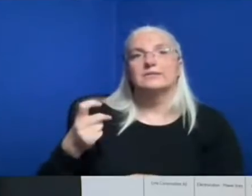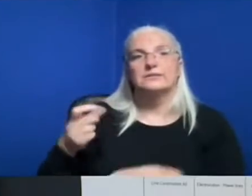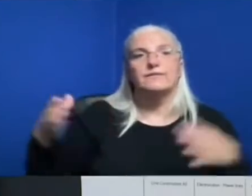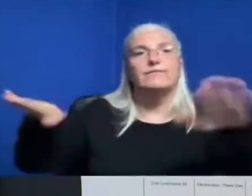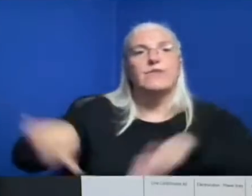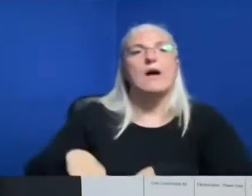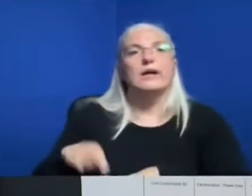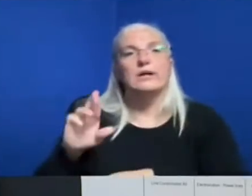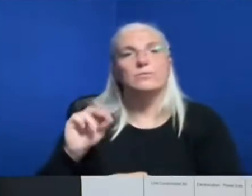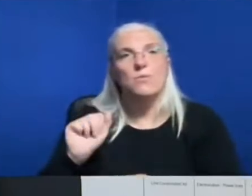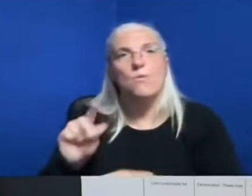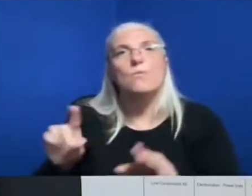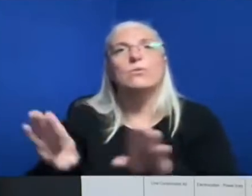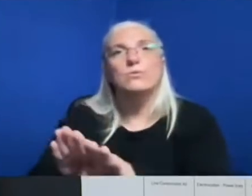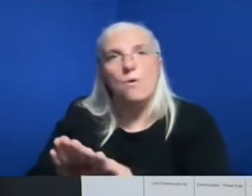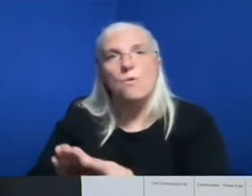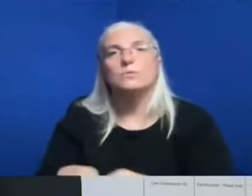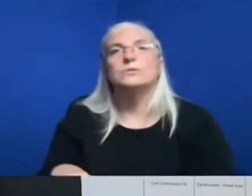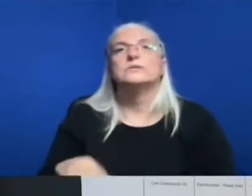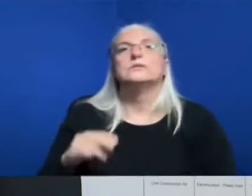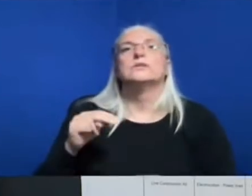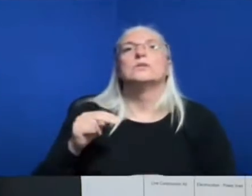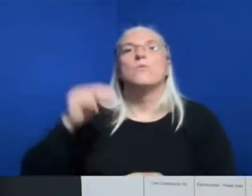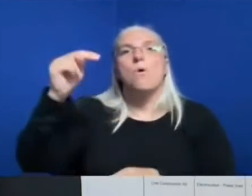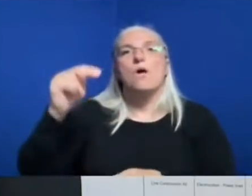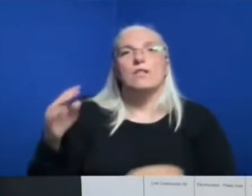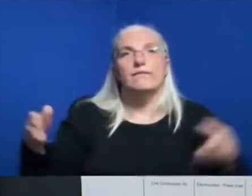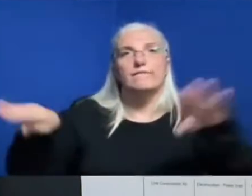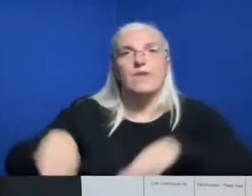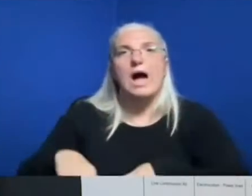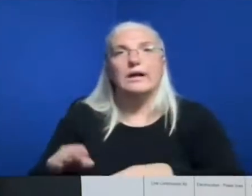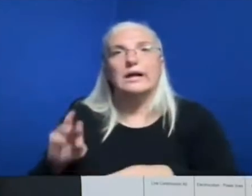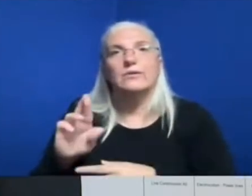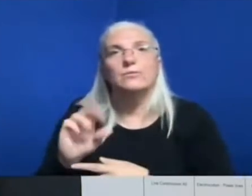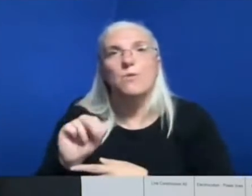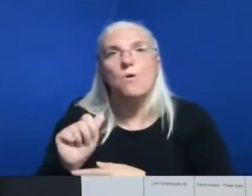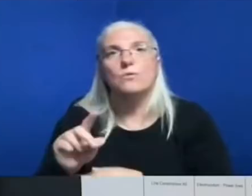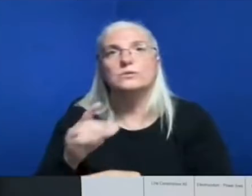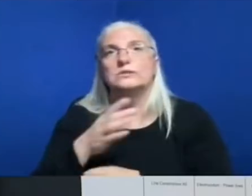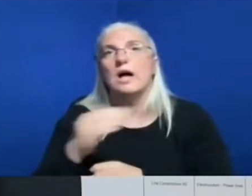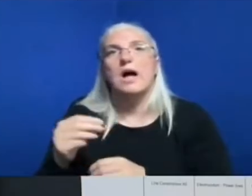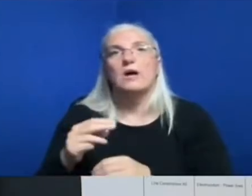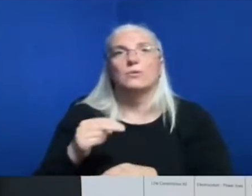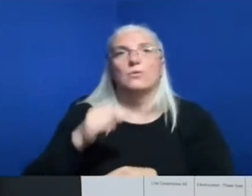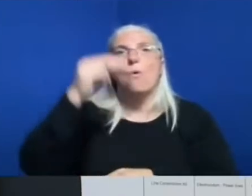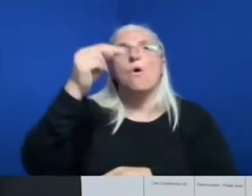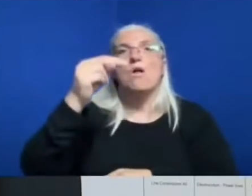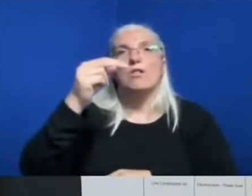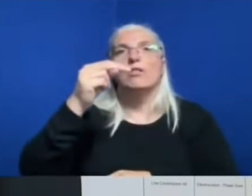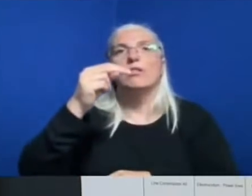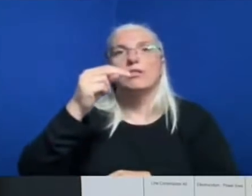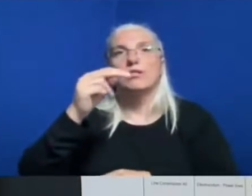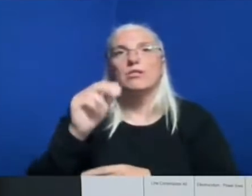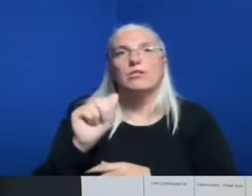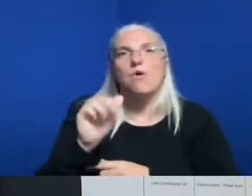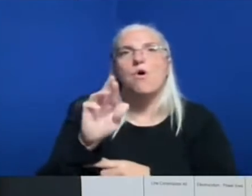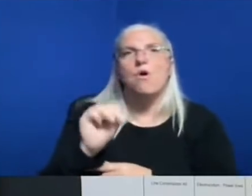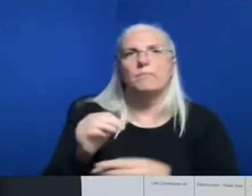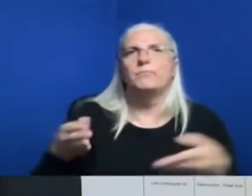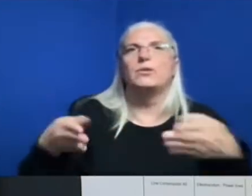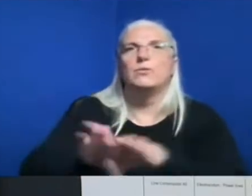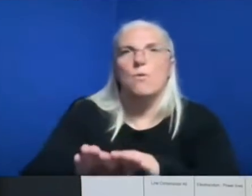North Valley Road northbound and North Arm. Dixie Valley at 89. Arlington Road eastbound